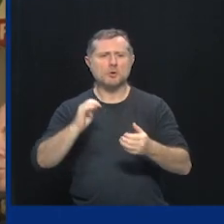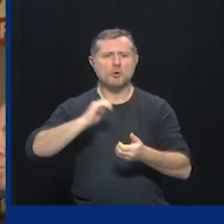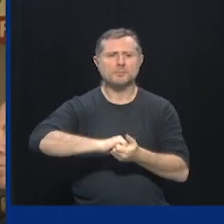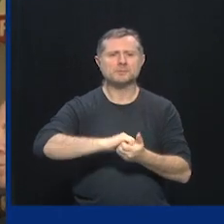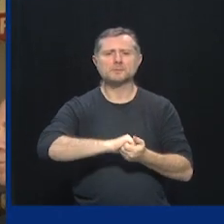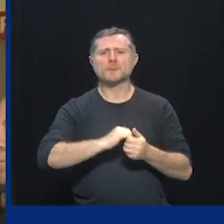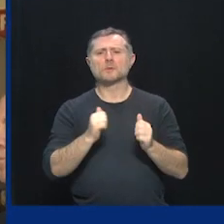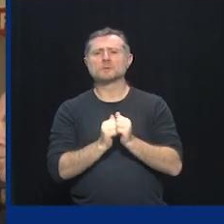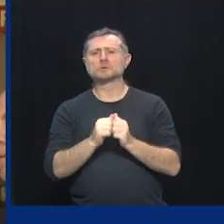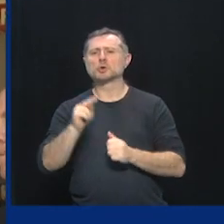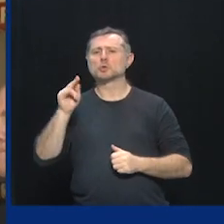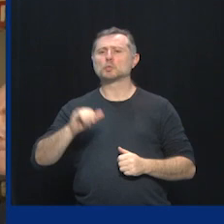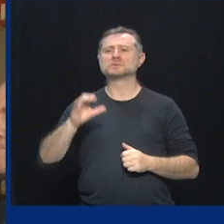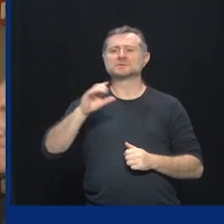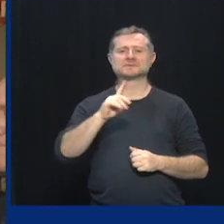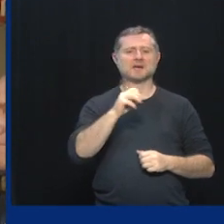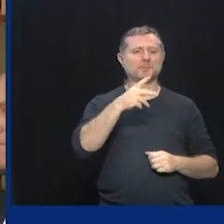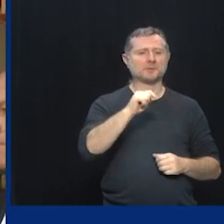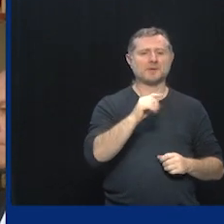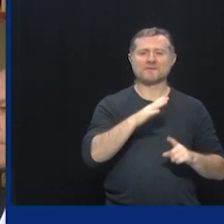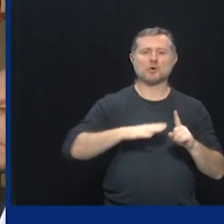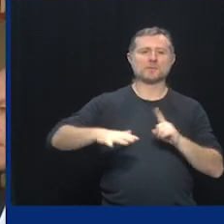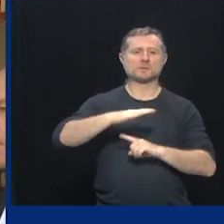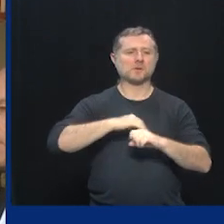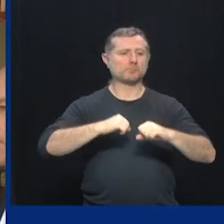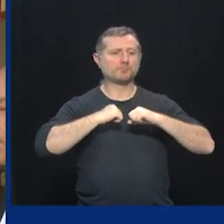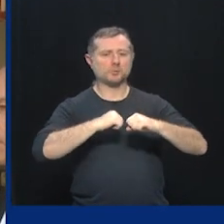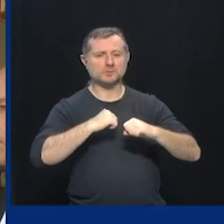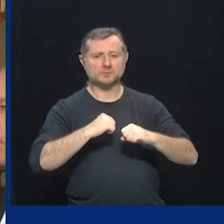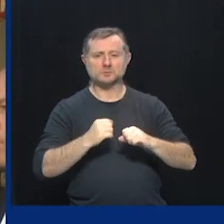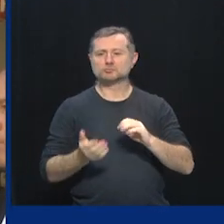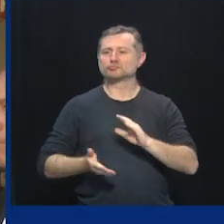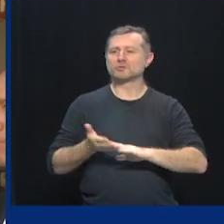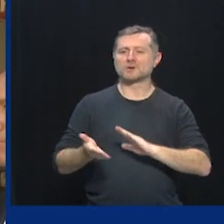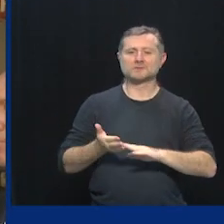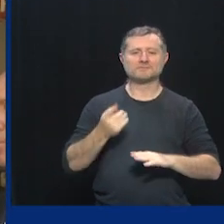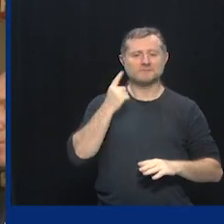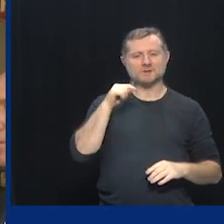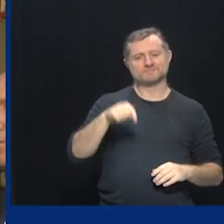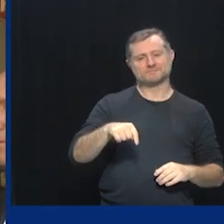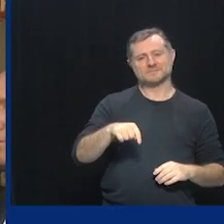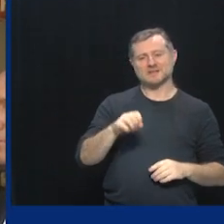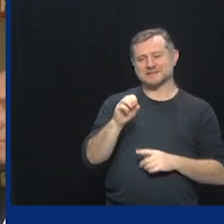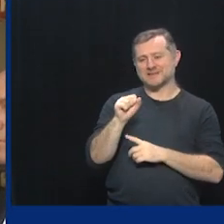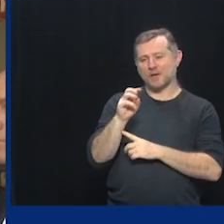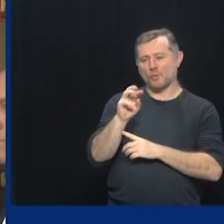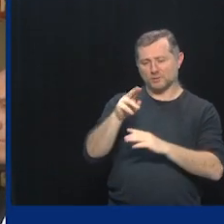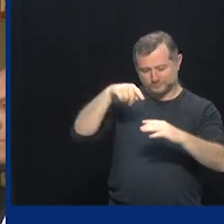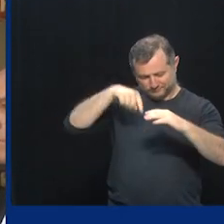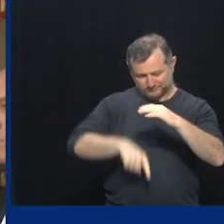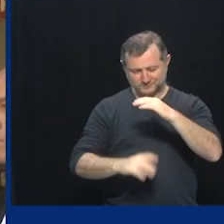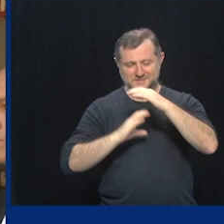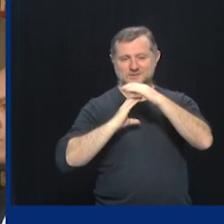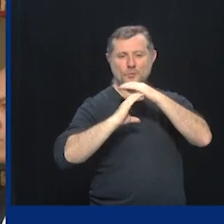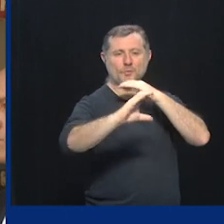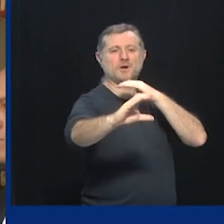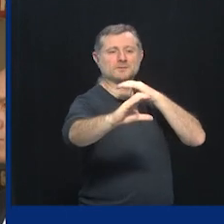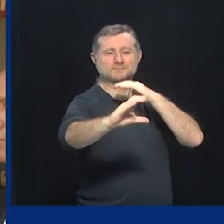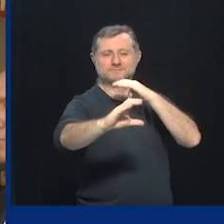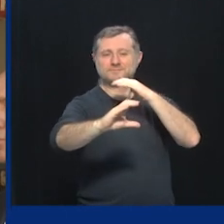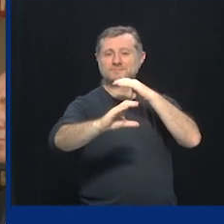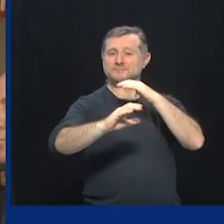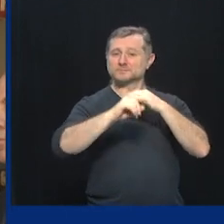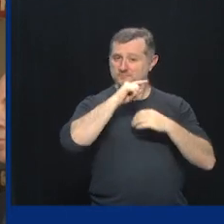York's Department of Environmental Protection, which runs the sewer system and the drainage system, about we've done a lot for coastal